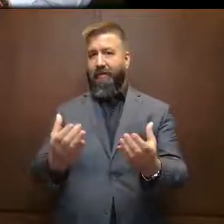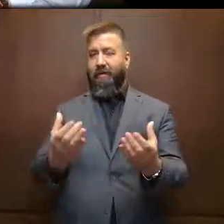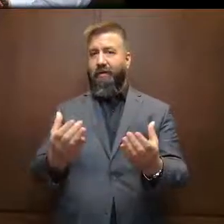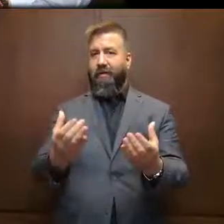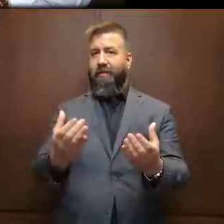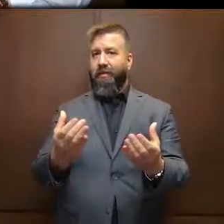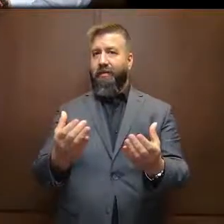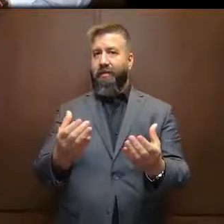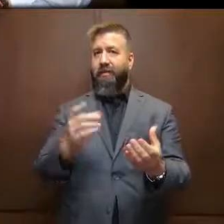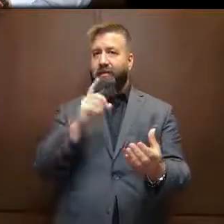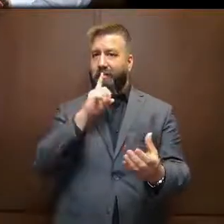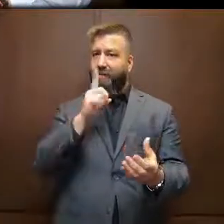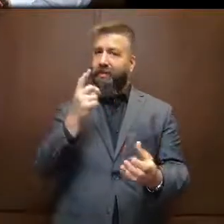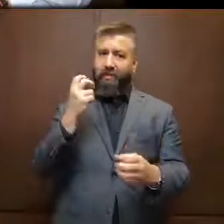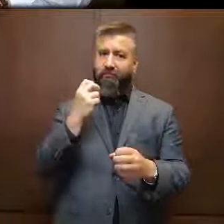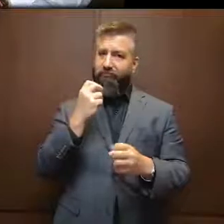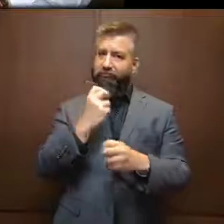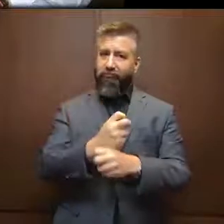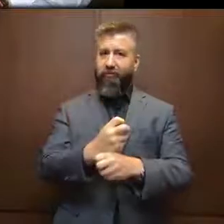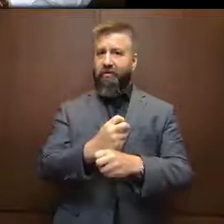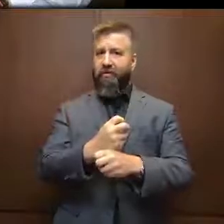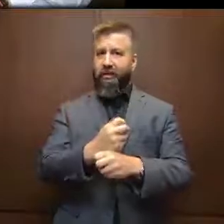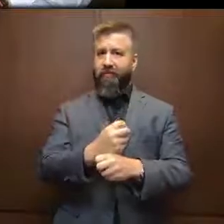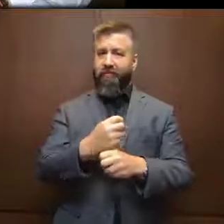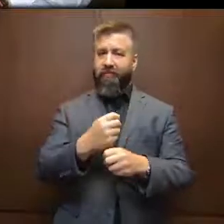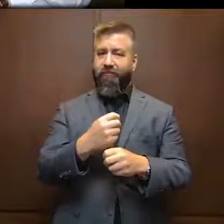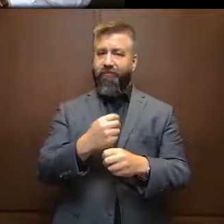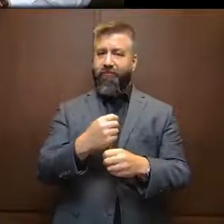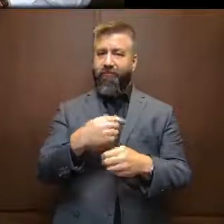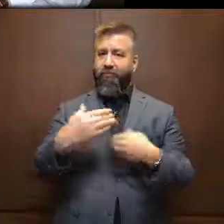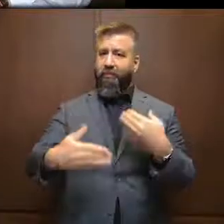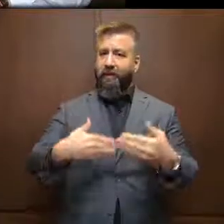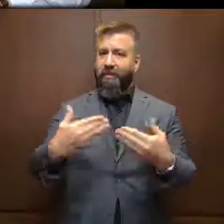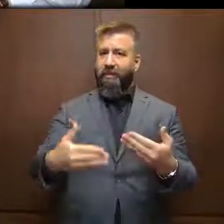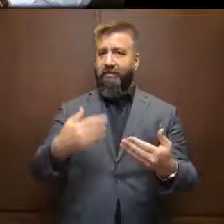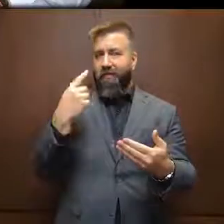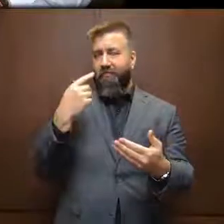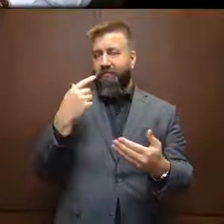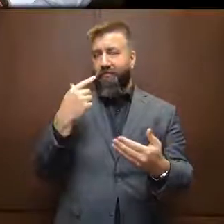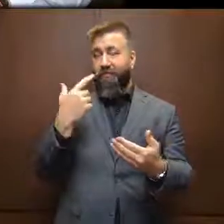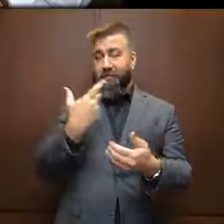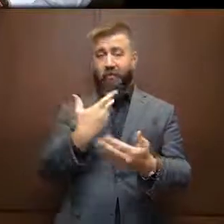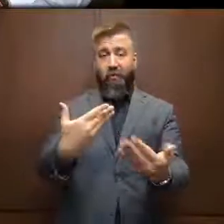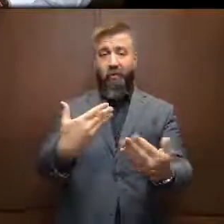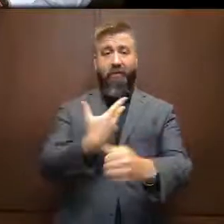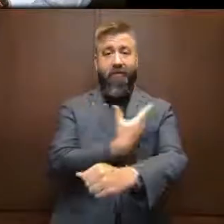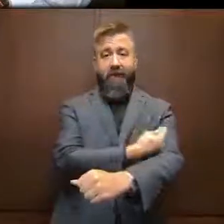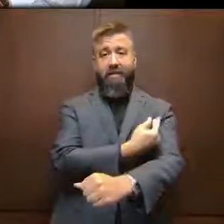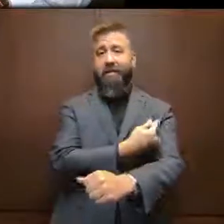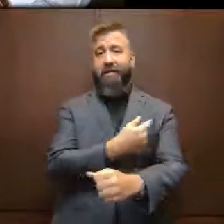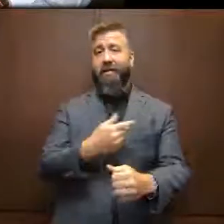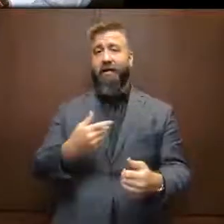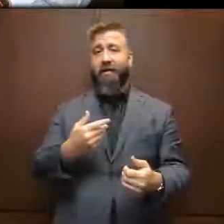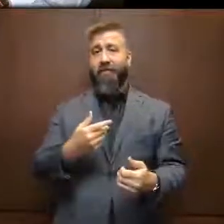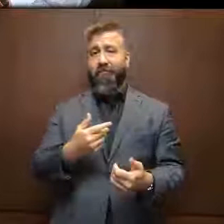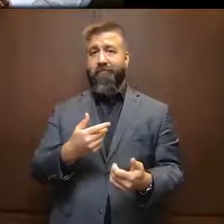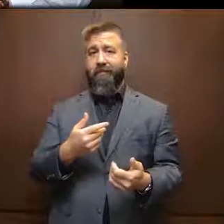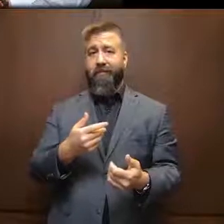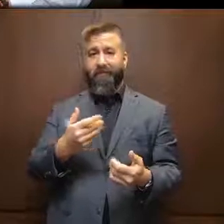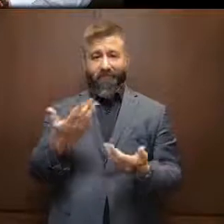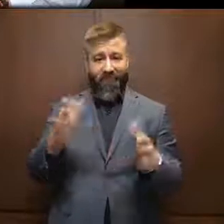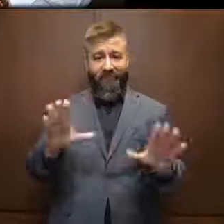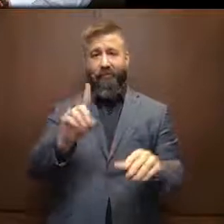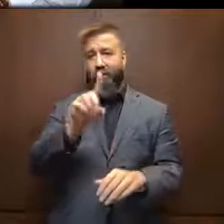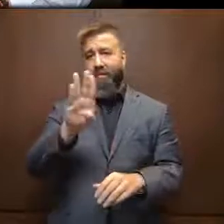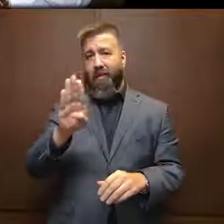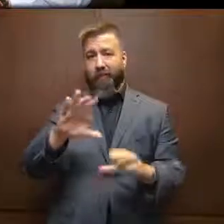significant undertaking with all of our partners to be able to vaccinate and get through the 1B